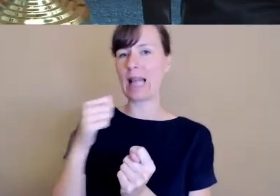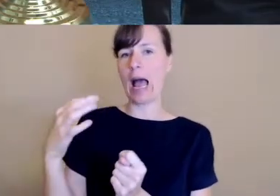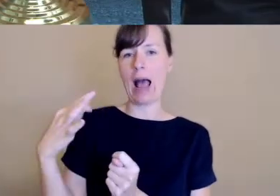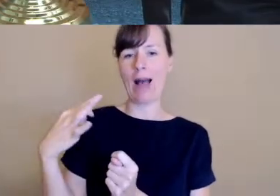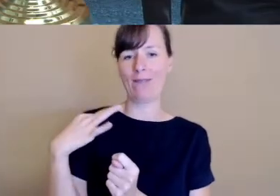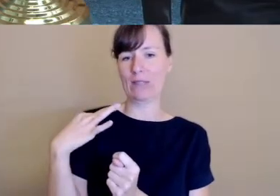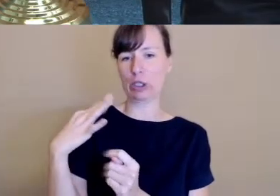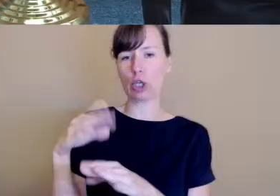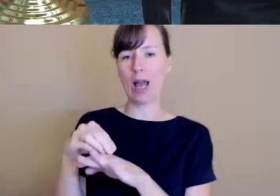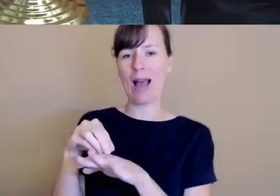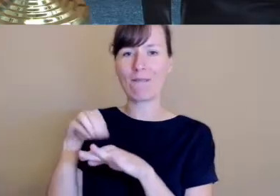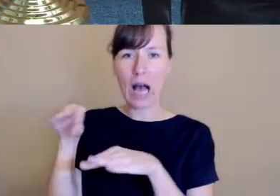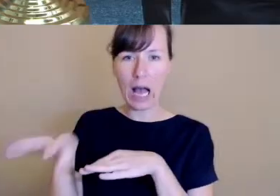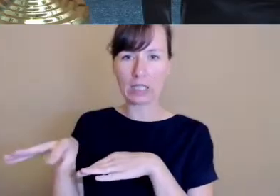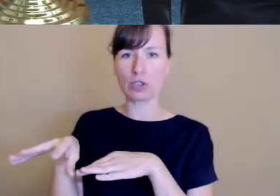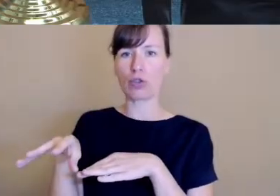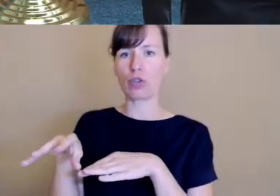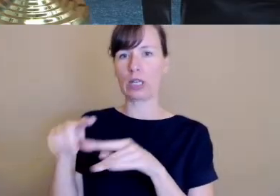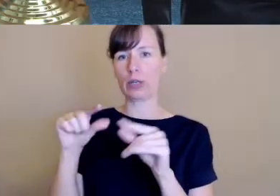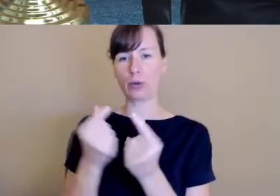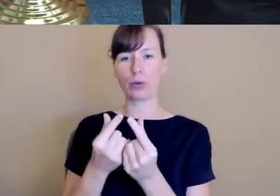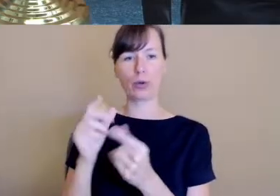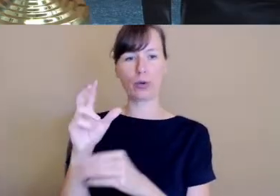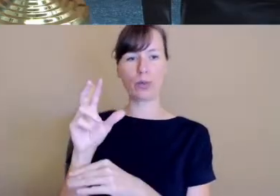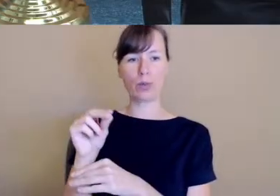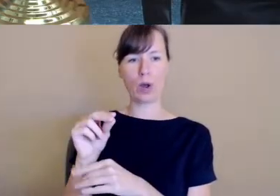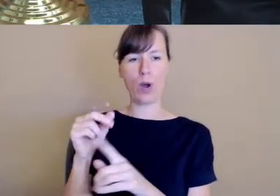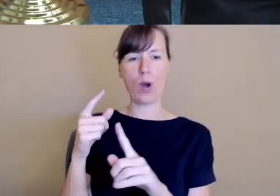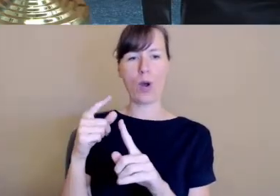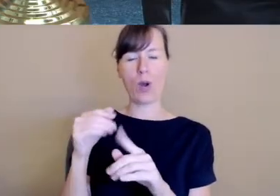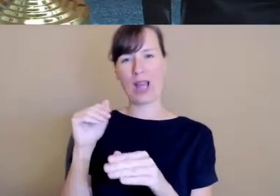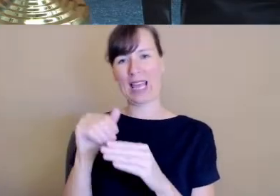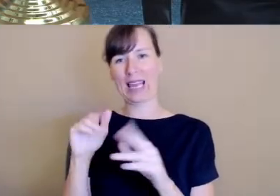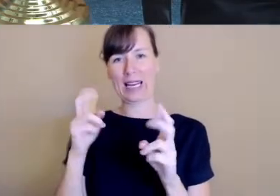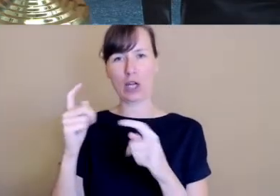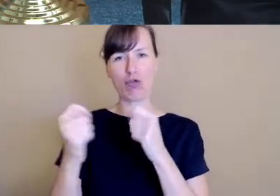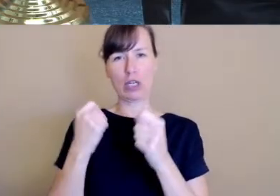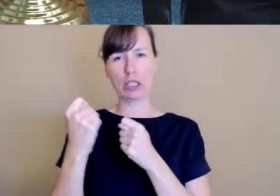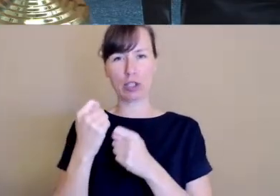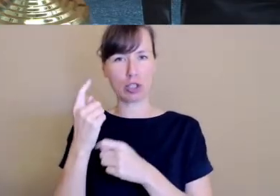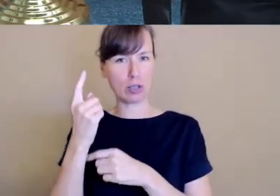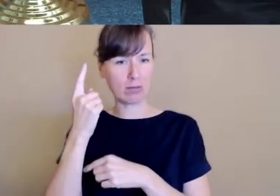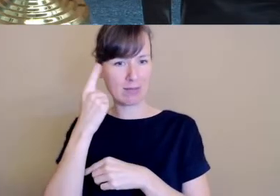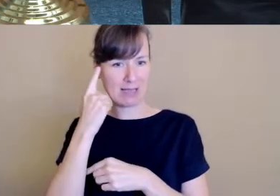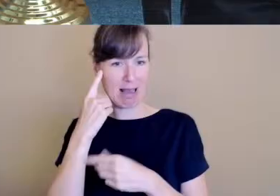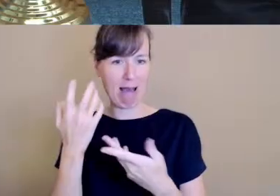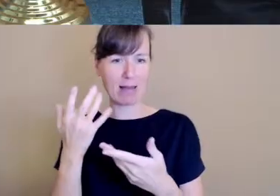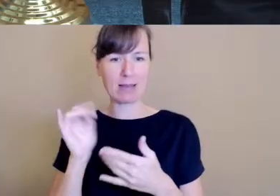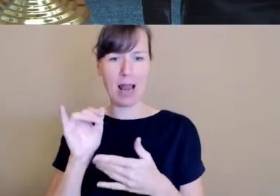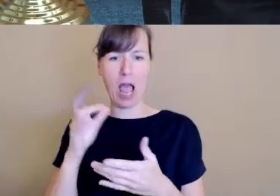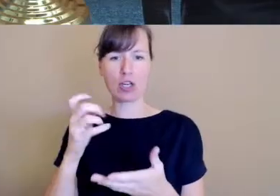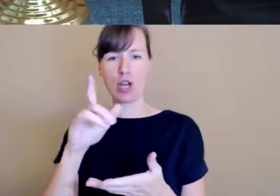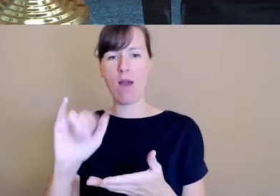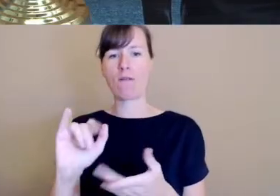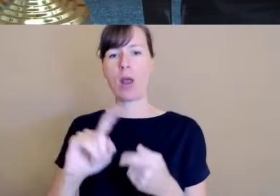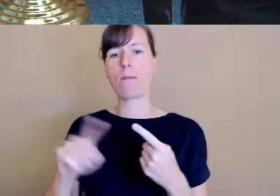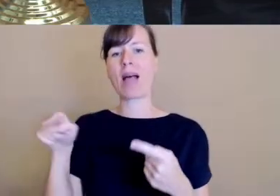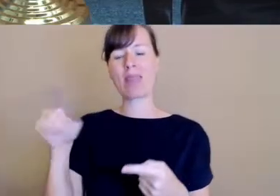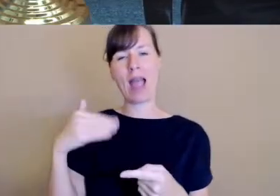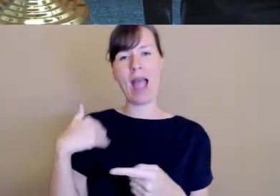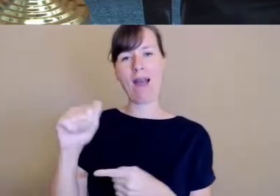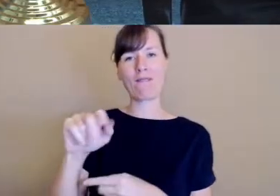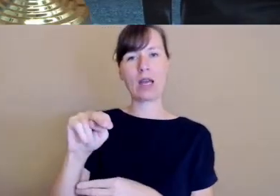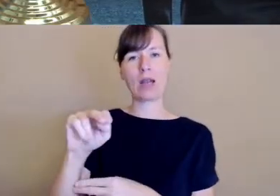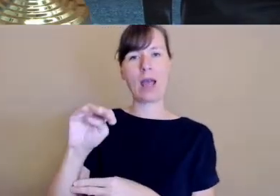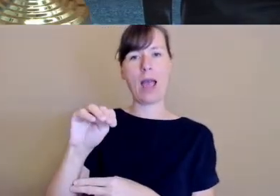MOUs establishing a working relationship and specific scopes of work. So I started reading